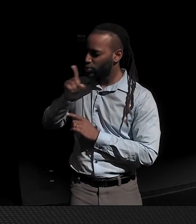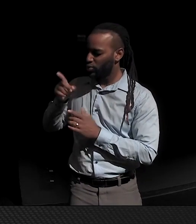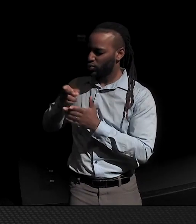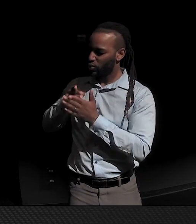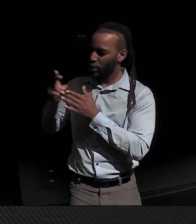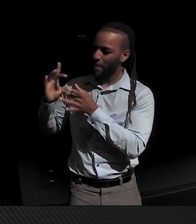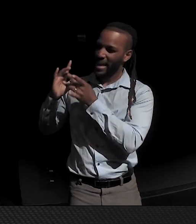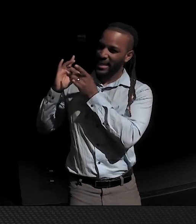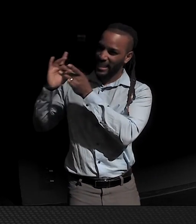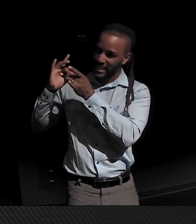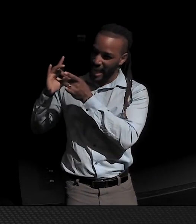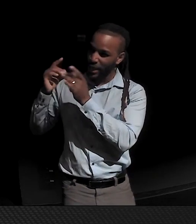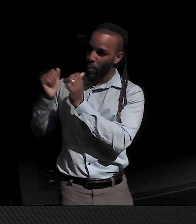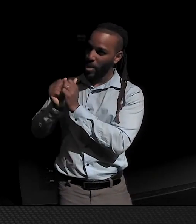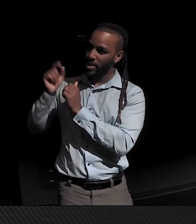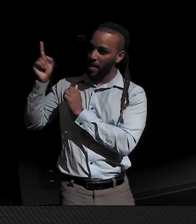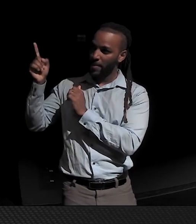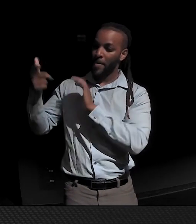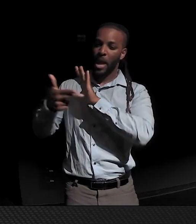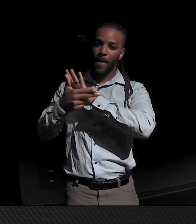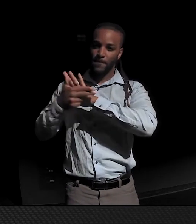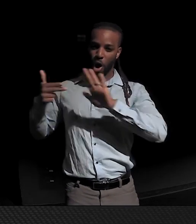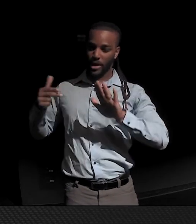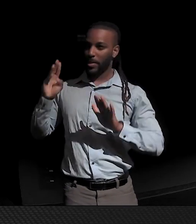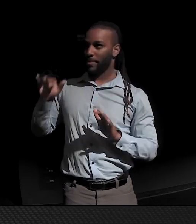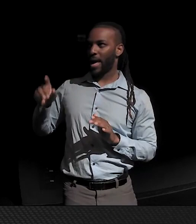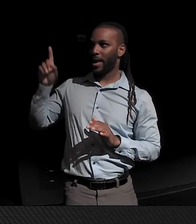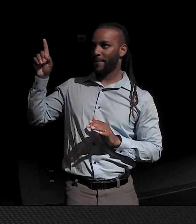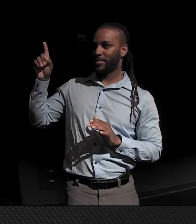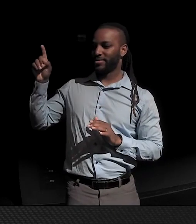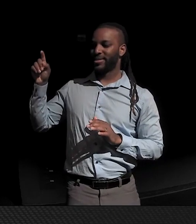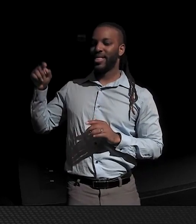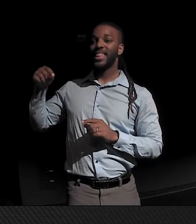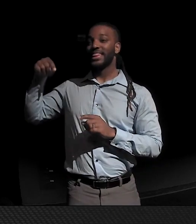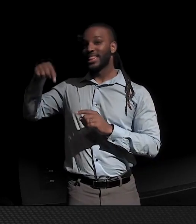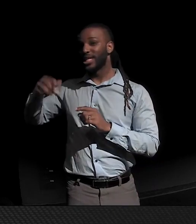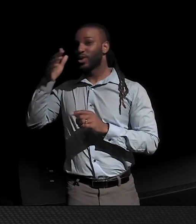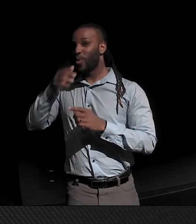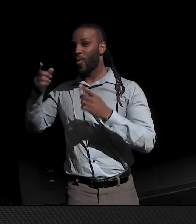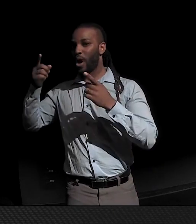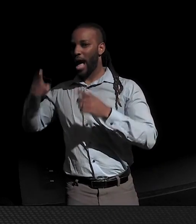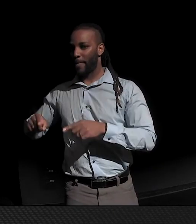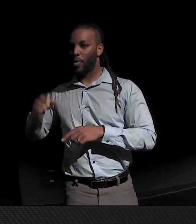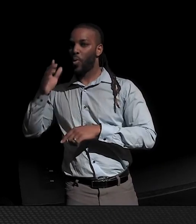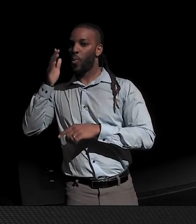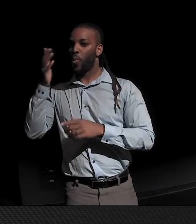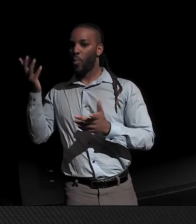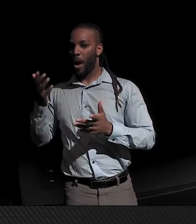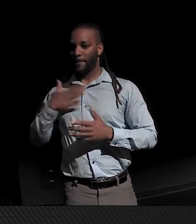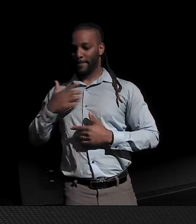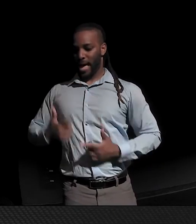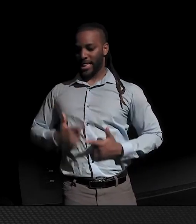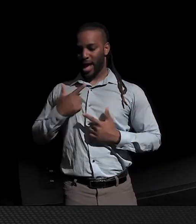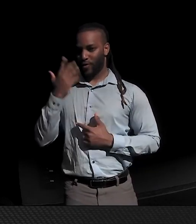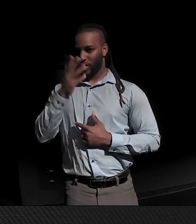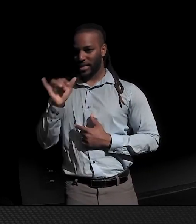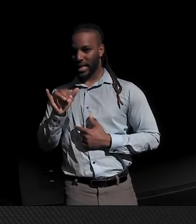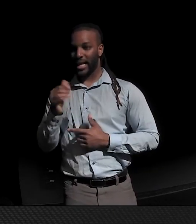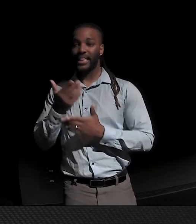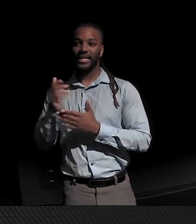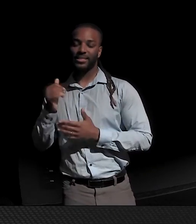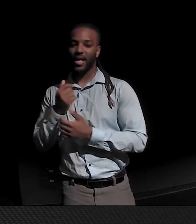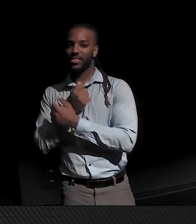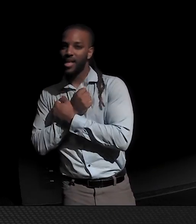being connected to him and marked by him, then this is what will be on display of my life. It's things